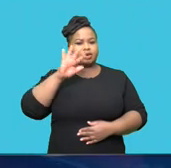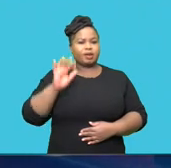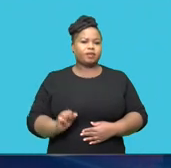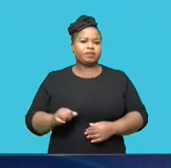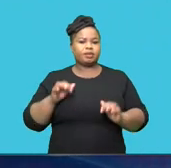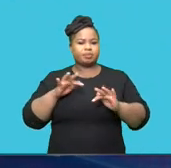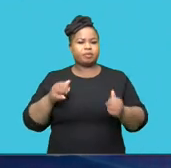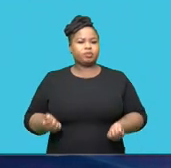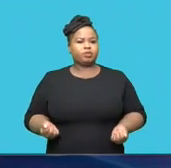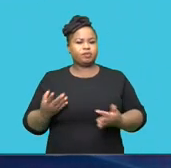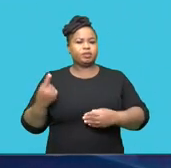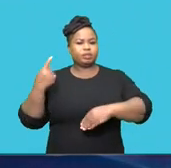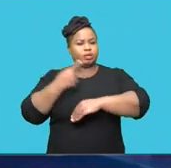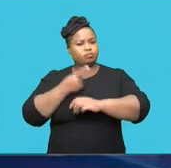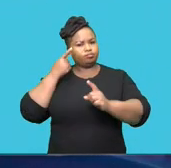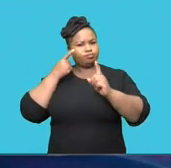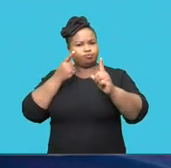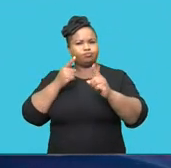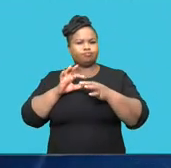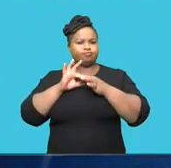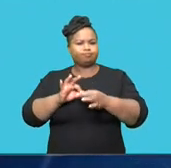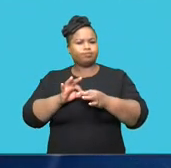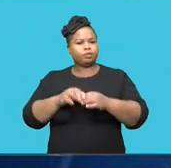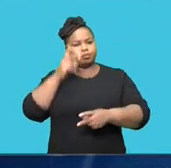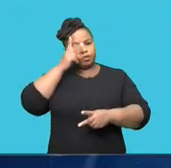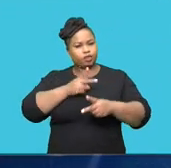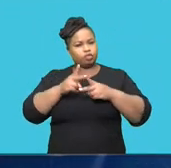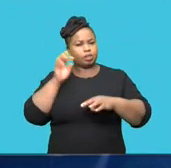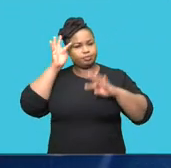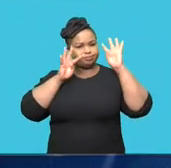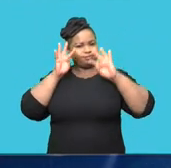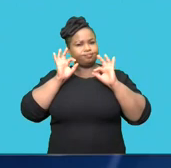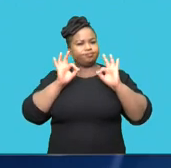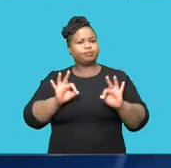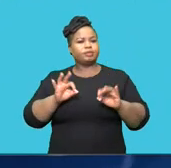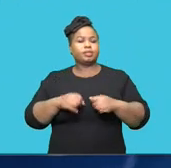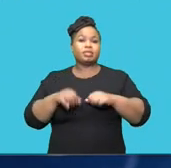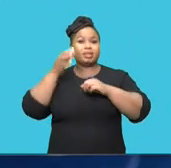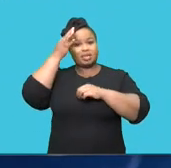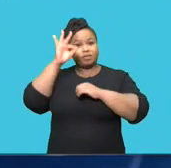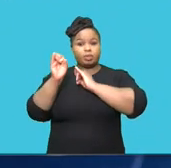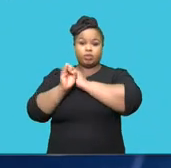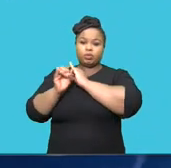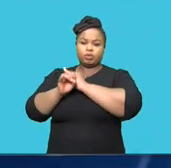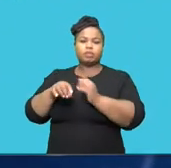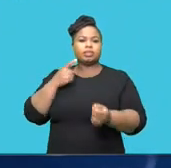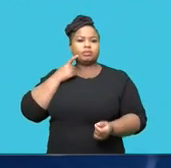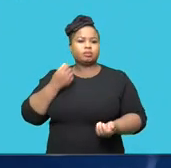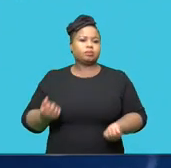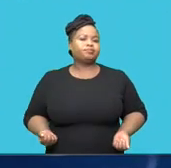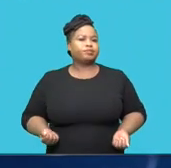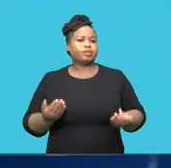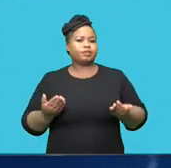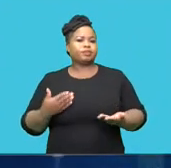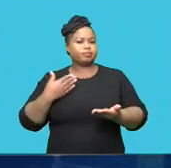is aimed at building a strong, competent, innovative, professional and merit-based public institution that serve and